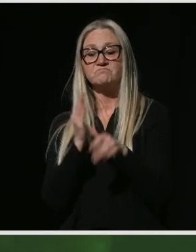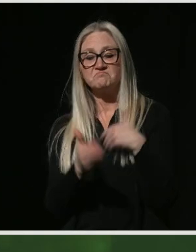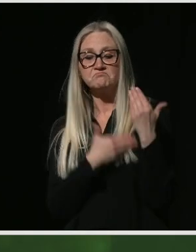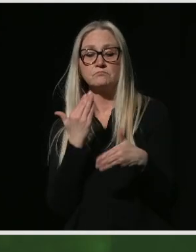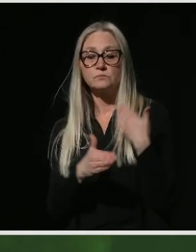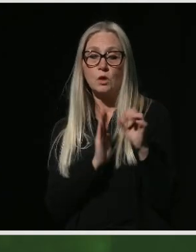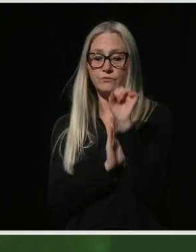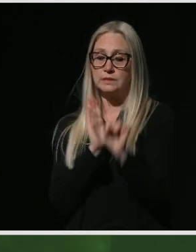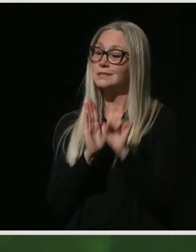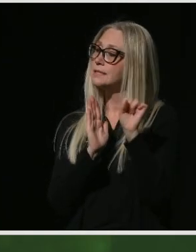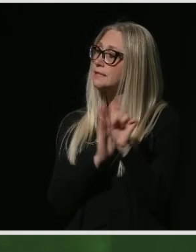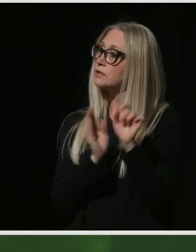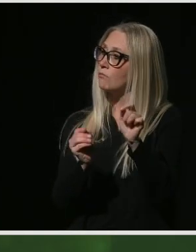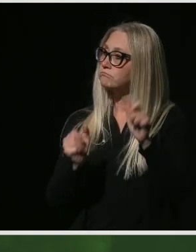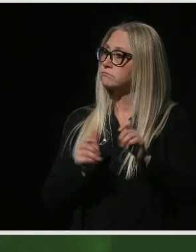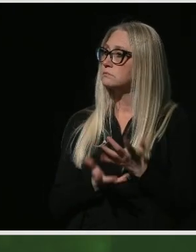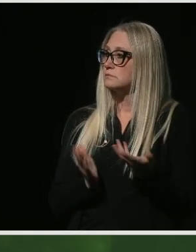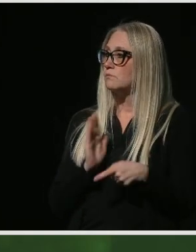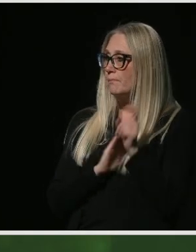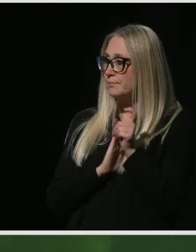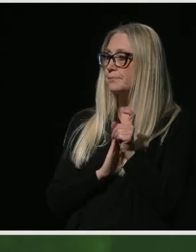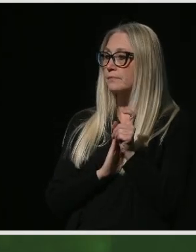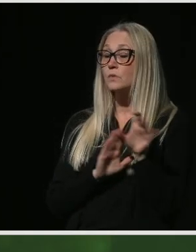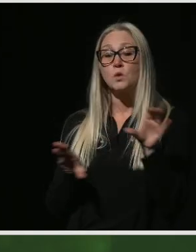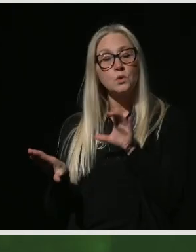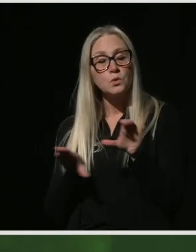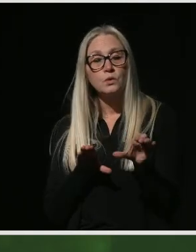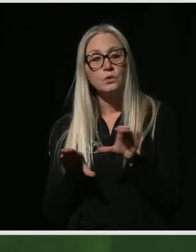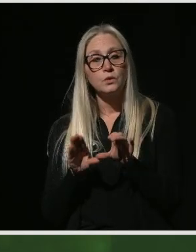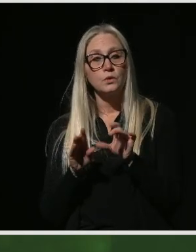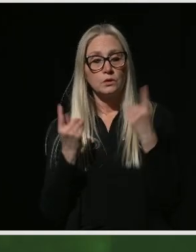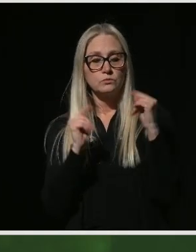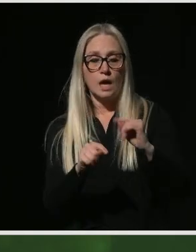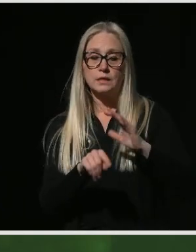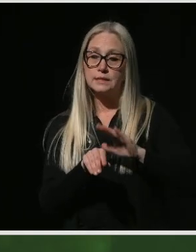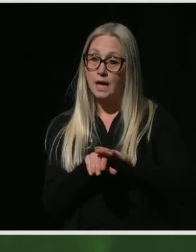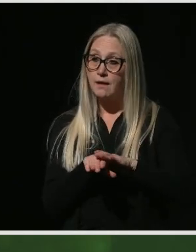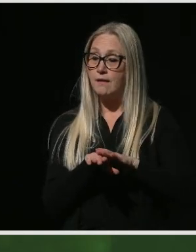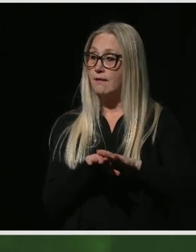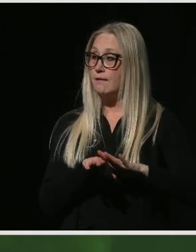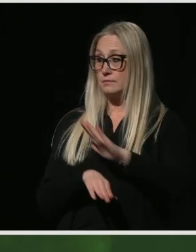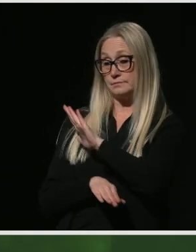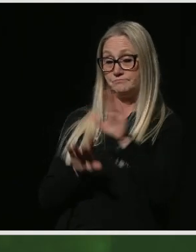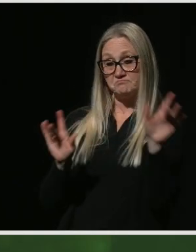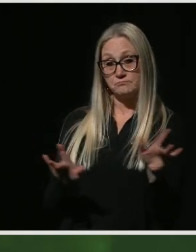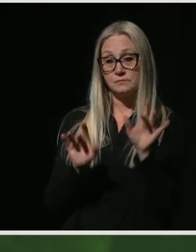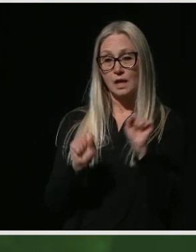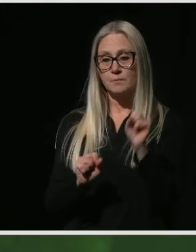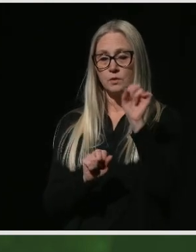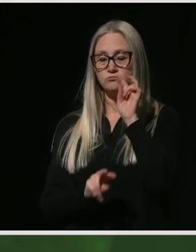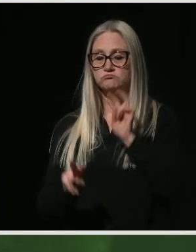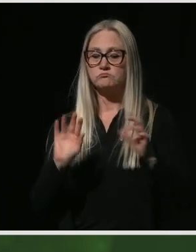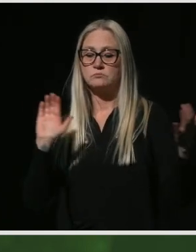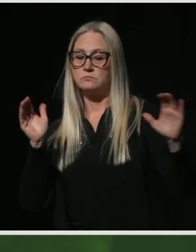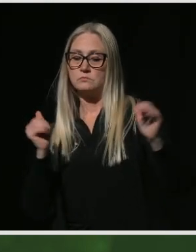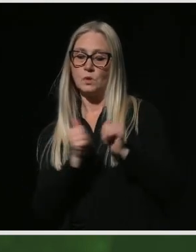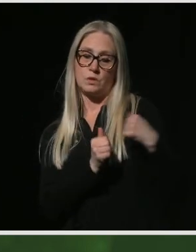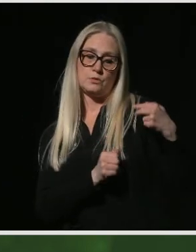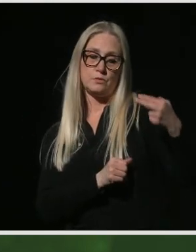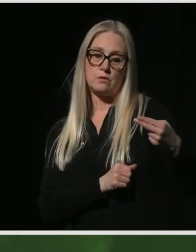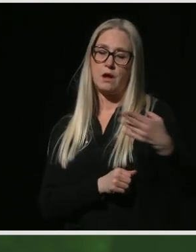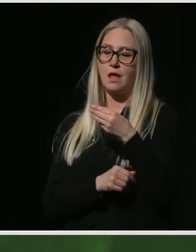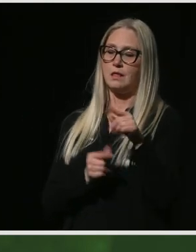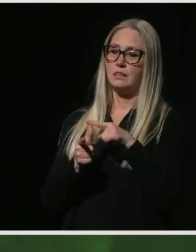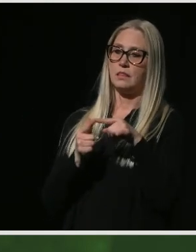season automatically. Do trials on the platform, be able to look at historical data and use those as benchmark for custom